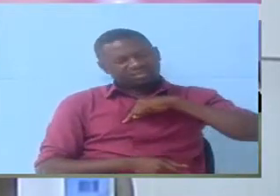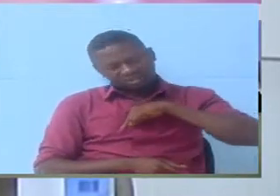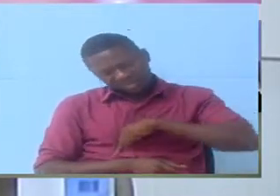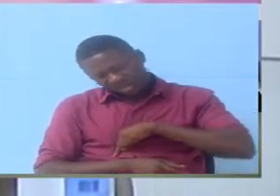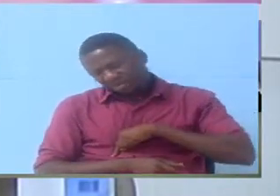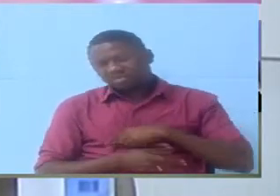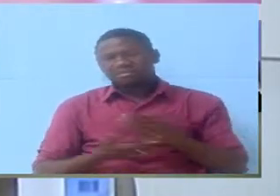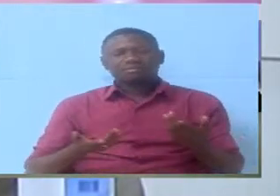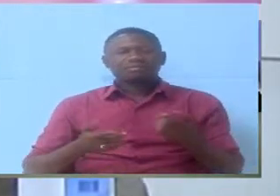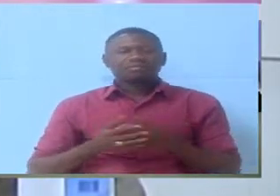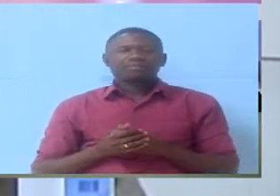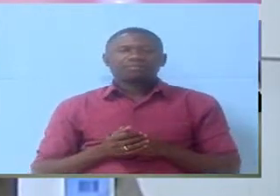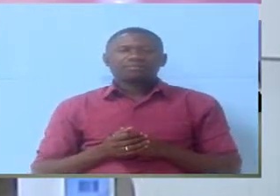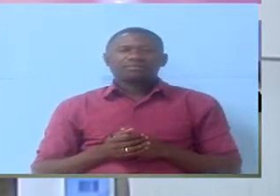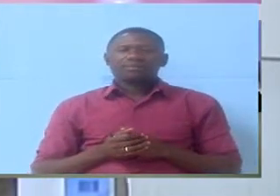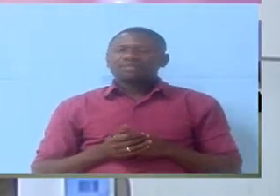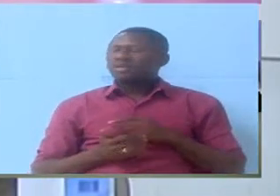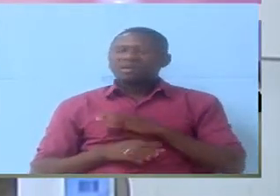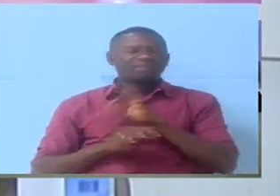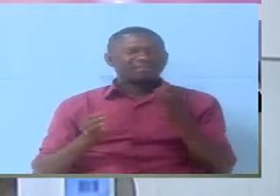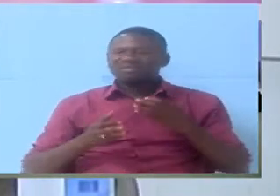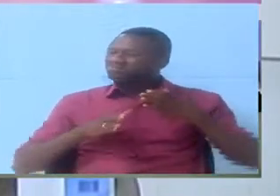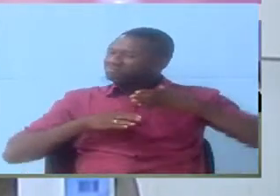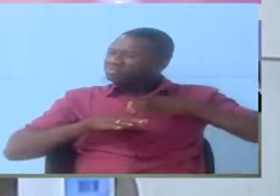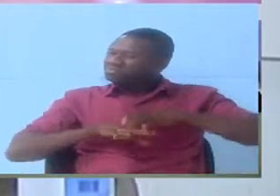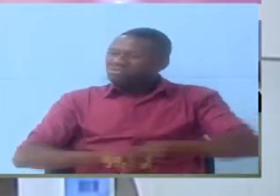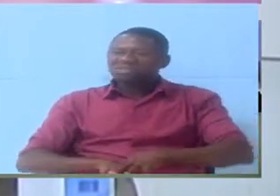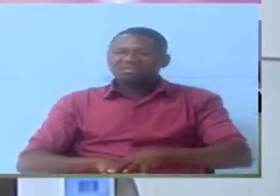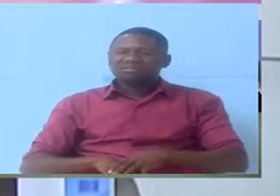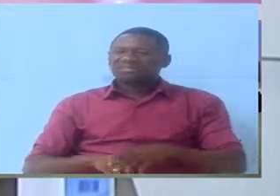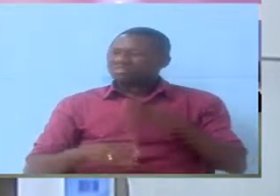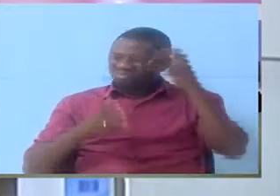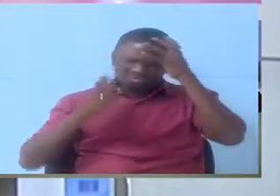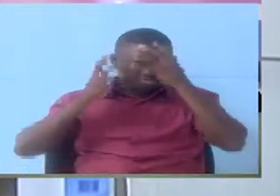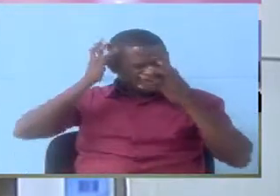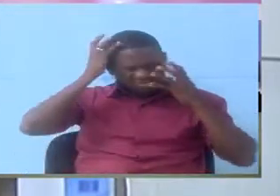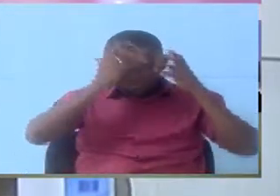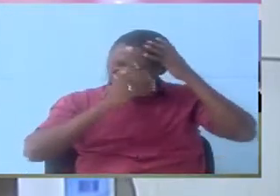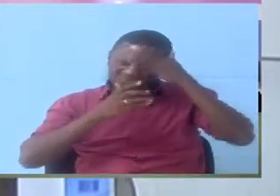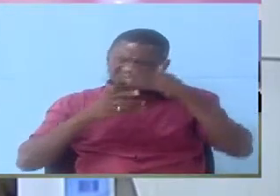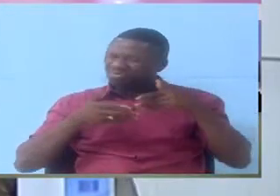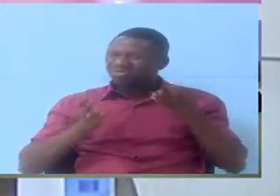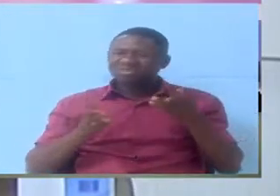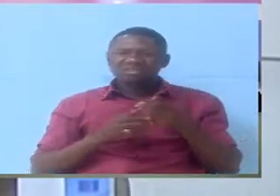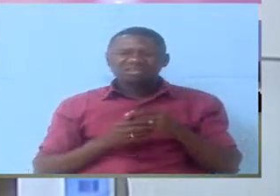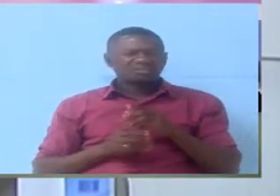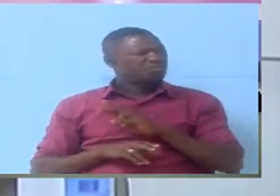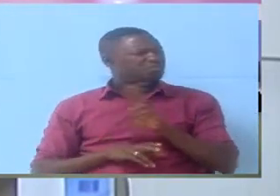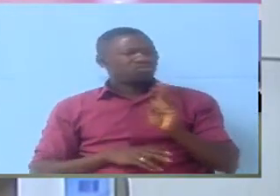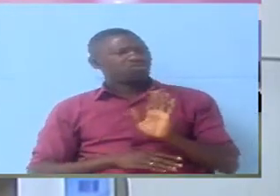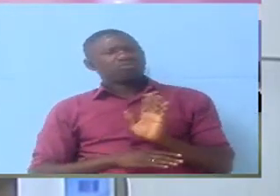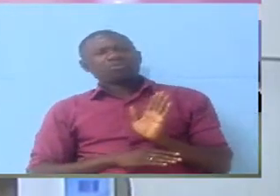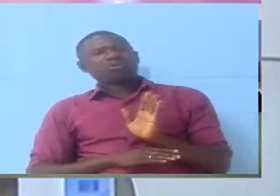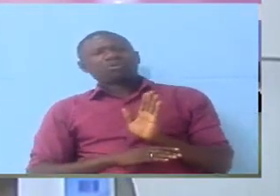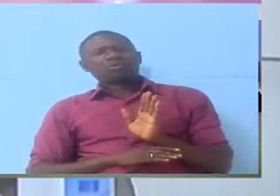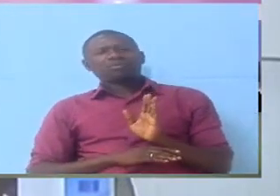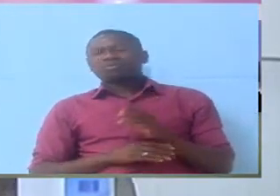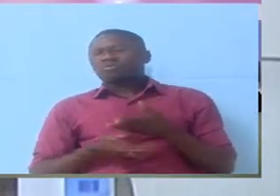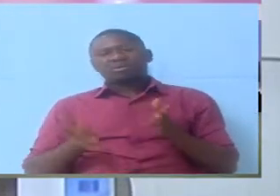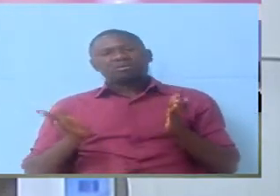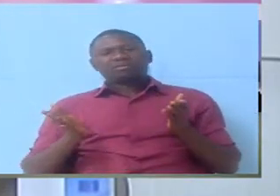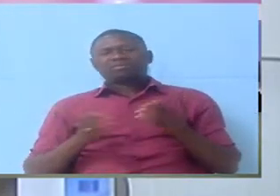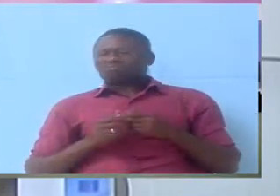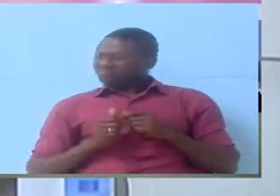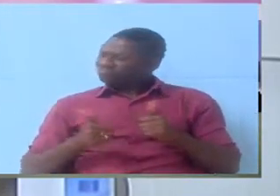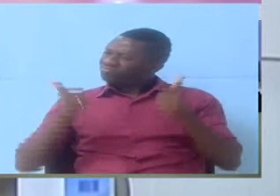they were disappointed, they were confused. I said, no way, it's